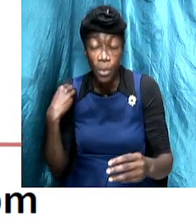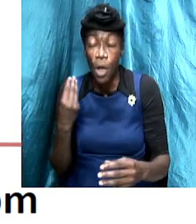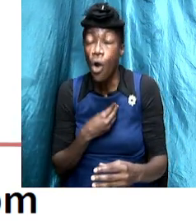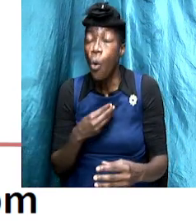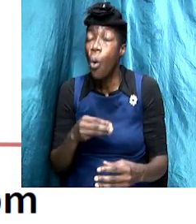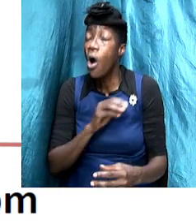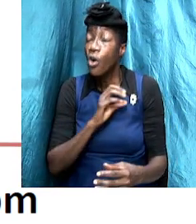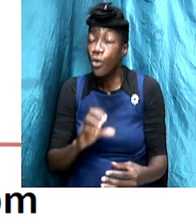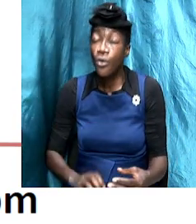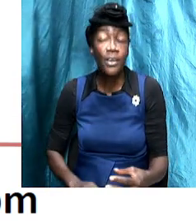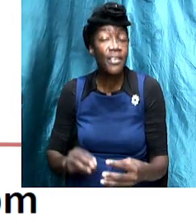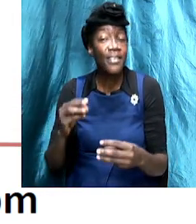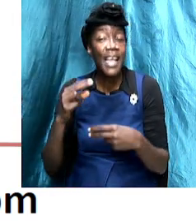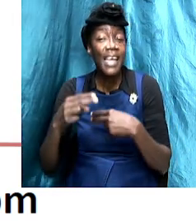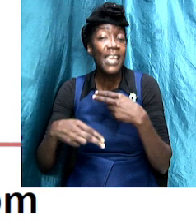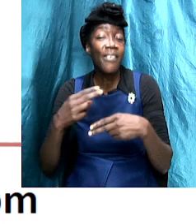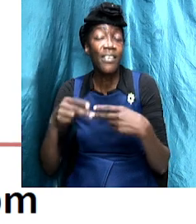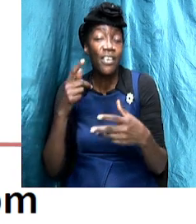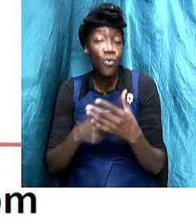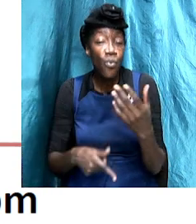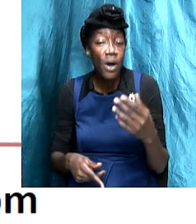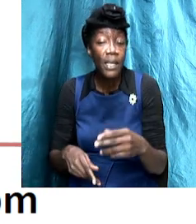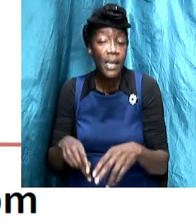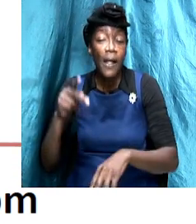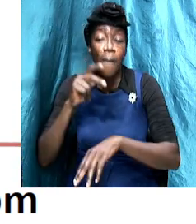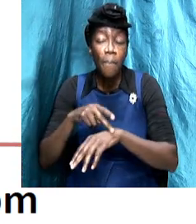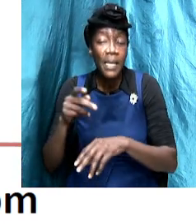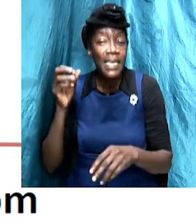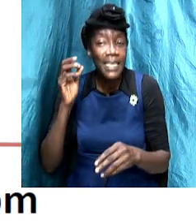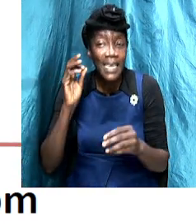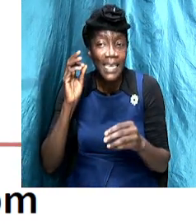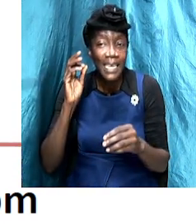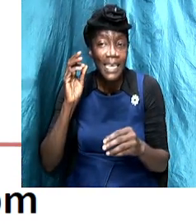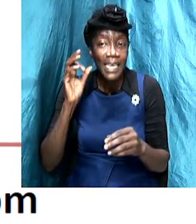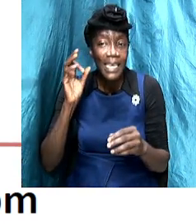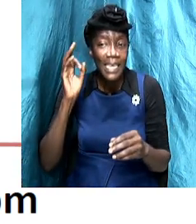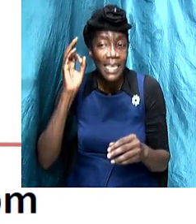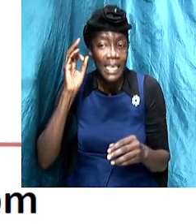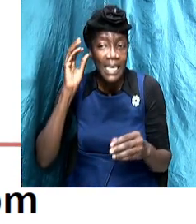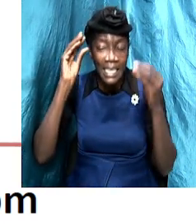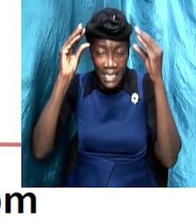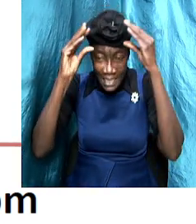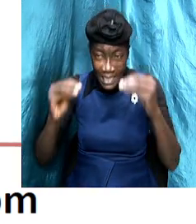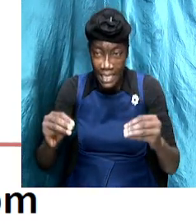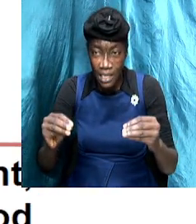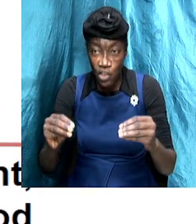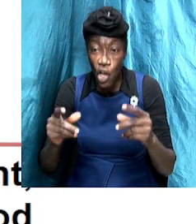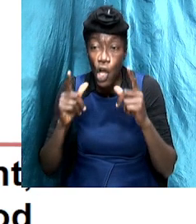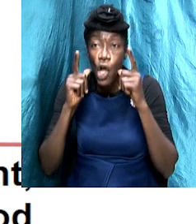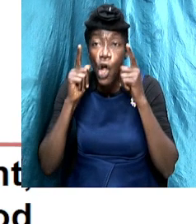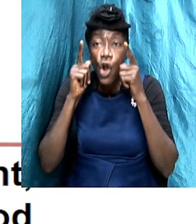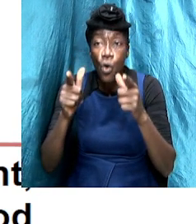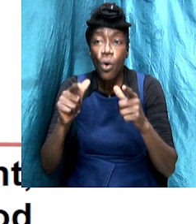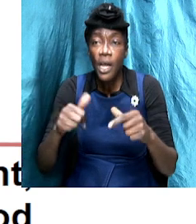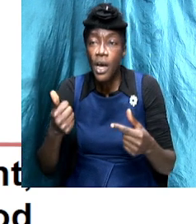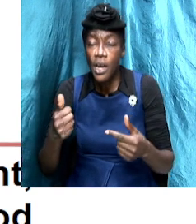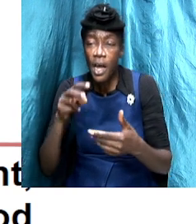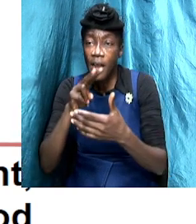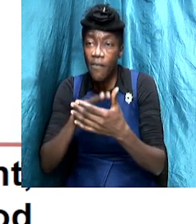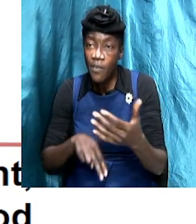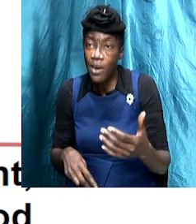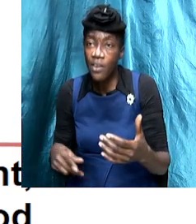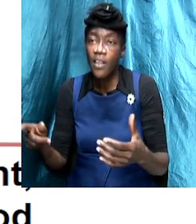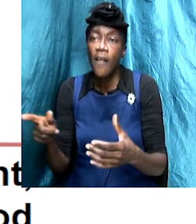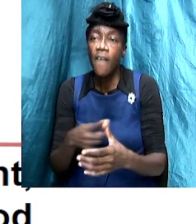heritage. What did Peter teach? Let's just look at another verse that Peter spoke about baptism. In